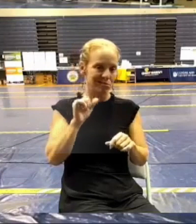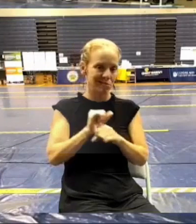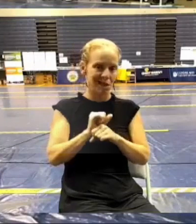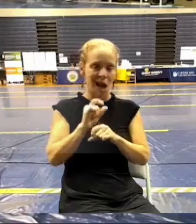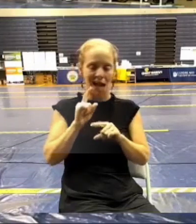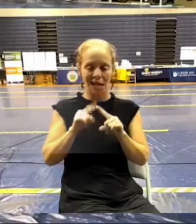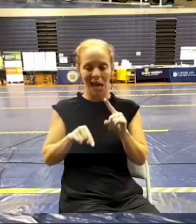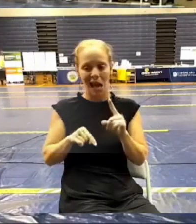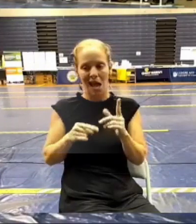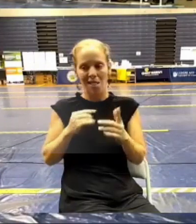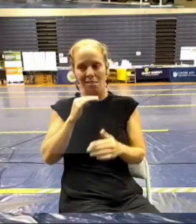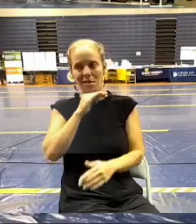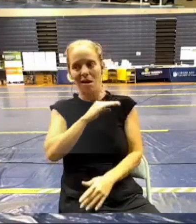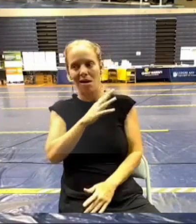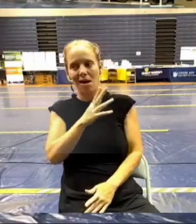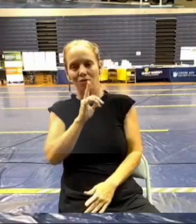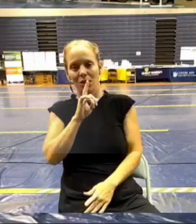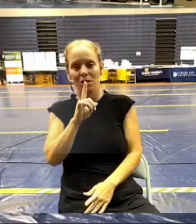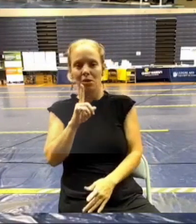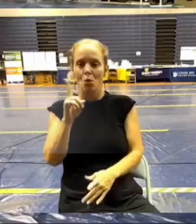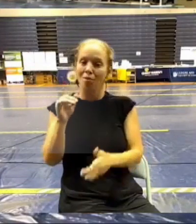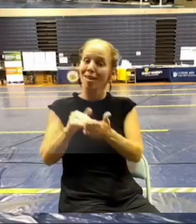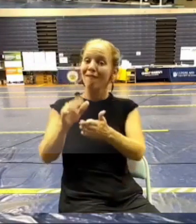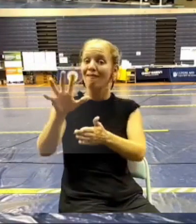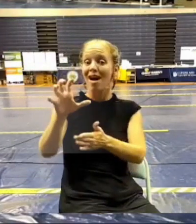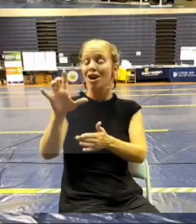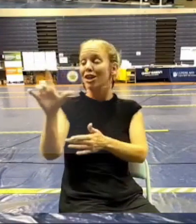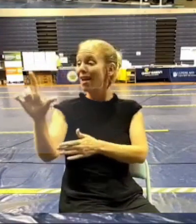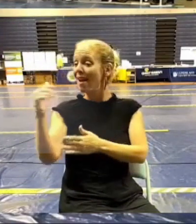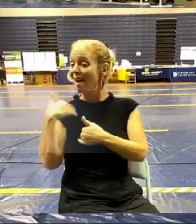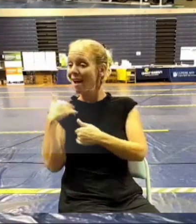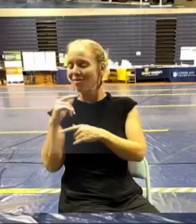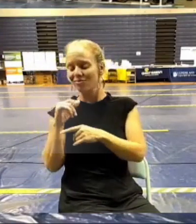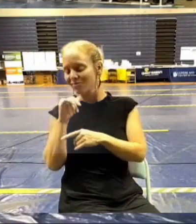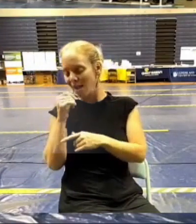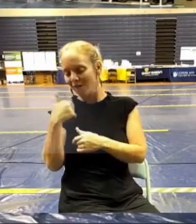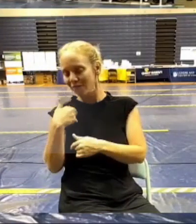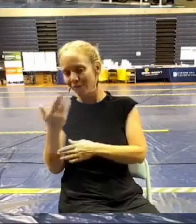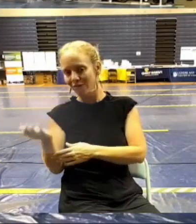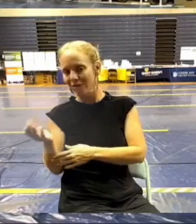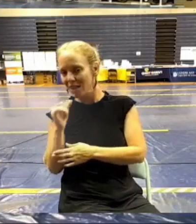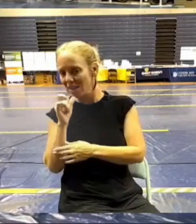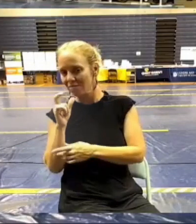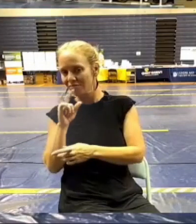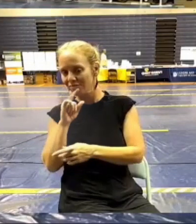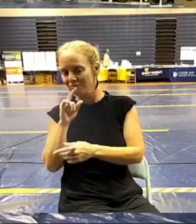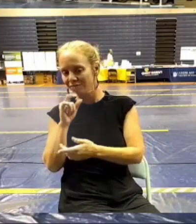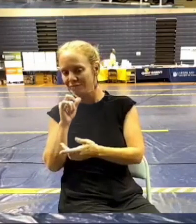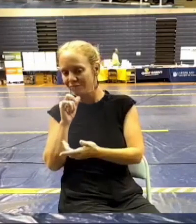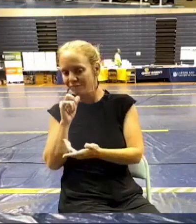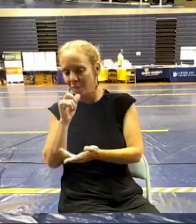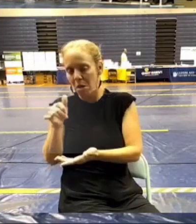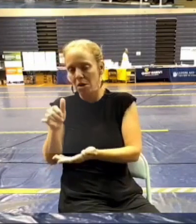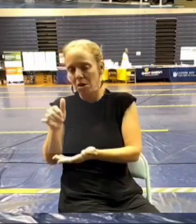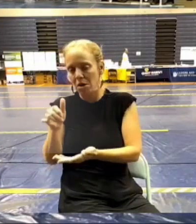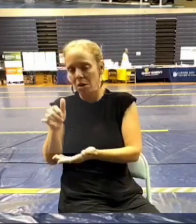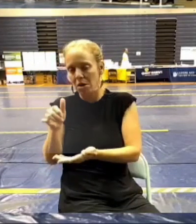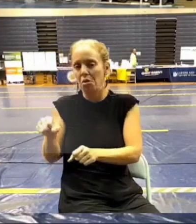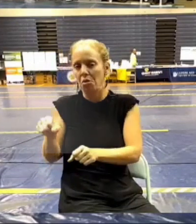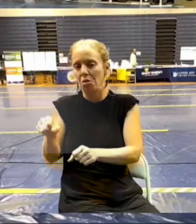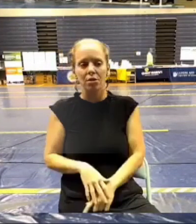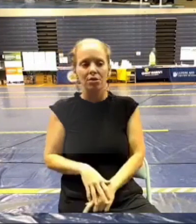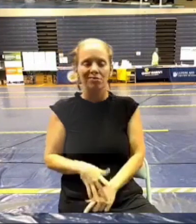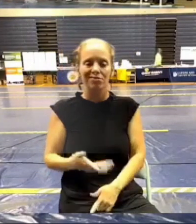can't sit here and tell you that there's 1,500 units on the west side. Doesn't exist, right? And so it's about